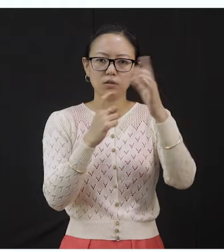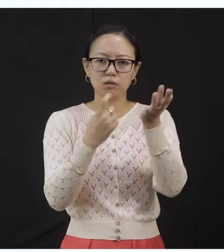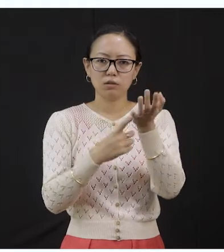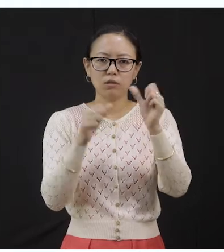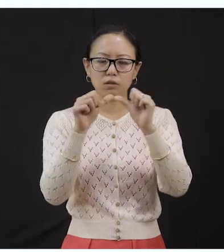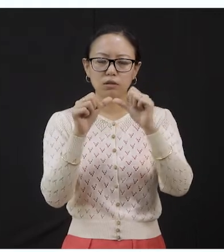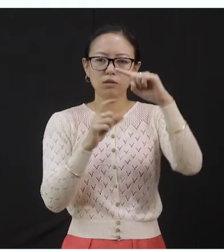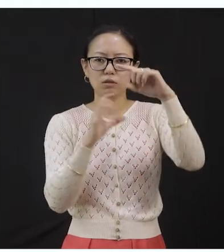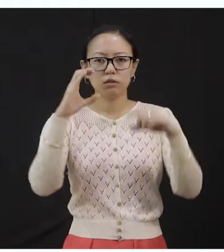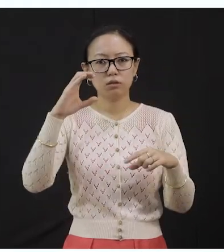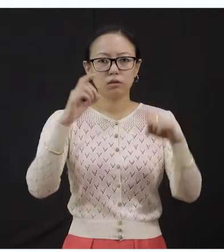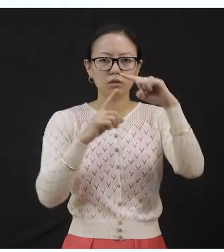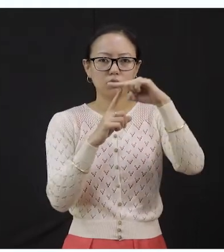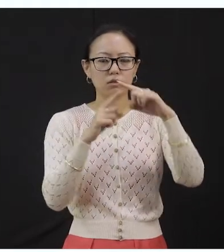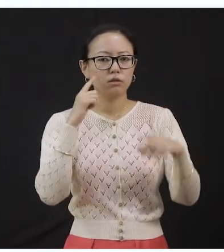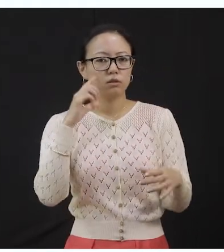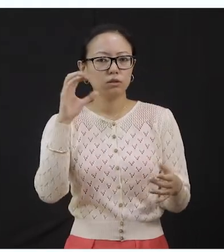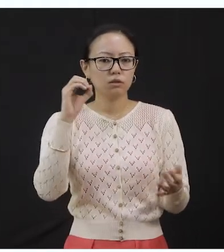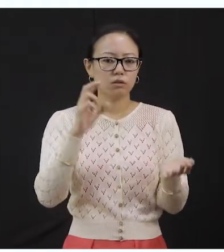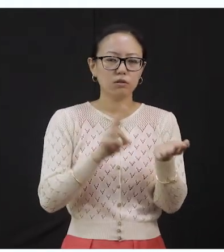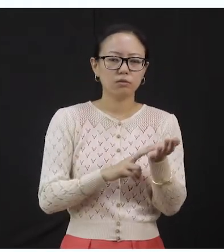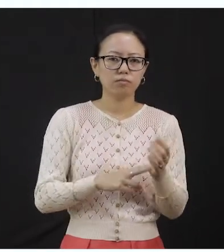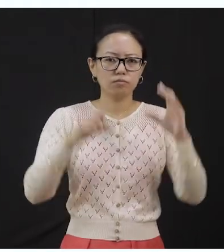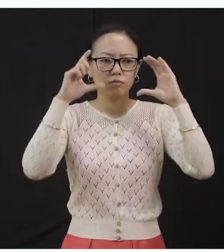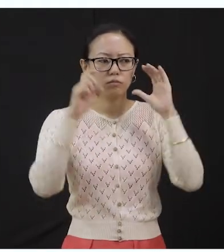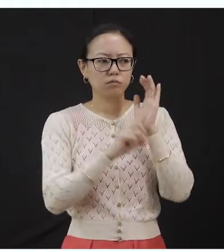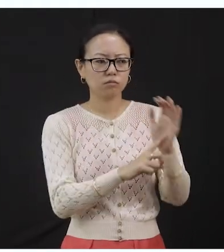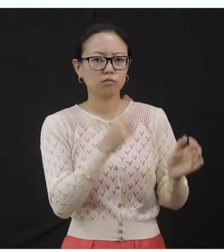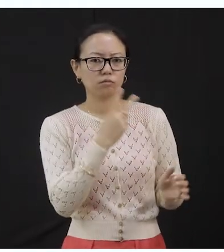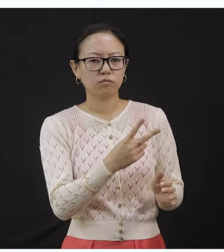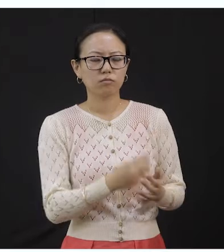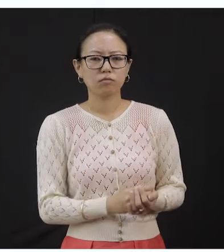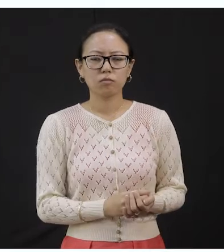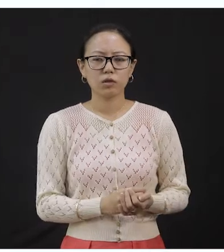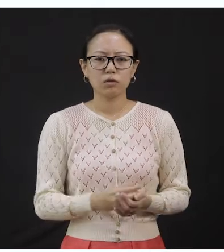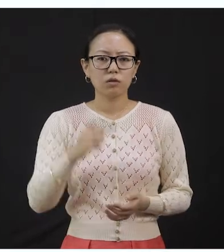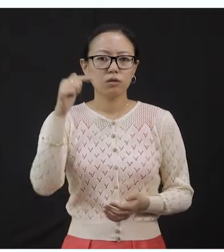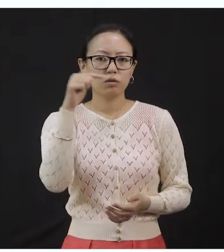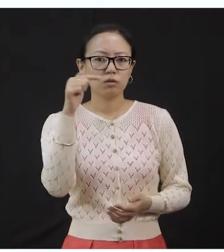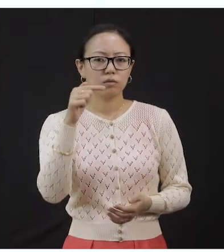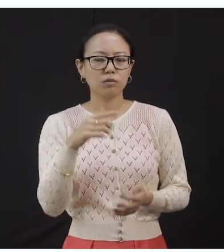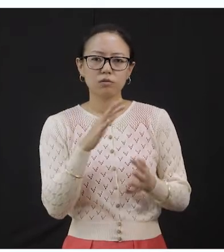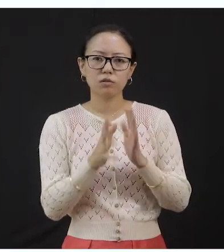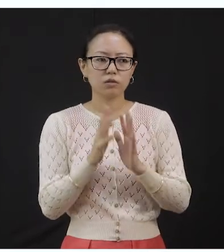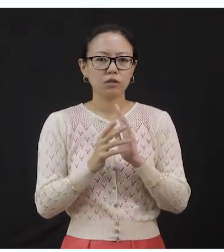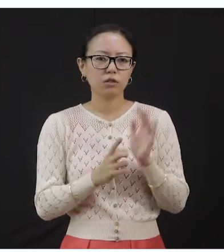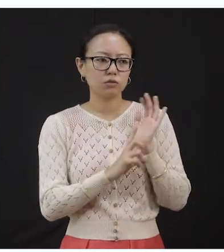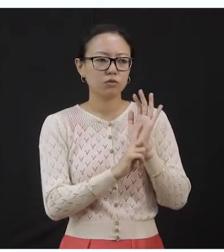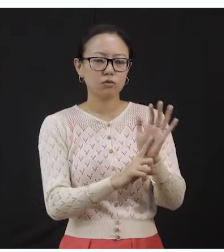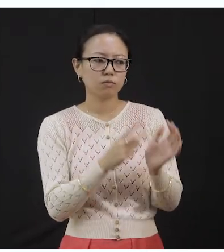sign to show subtraction. Can you see this sign here? Yes, this sign is used